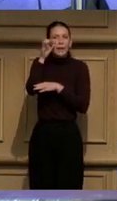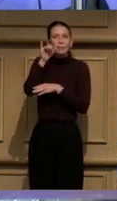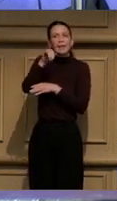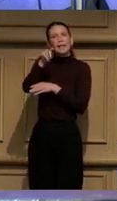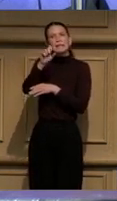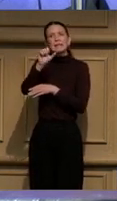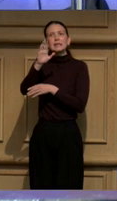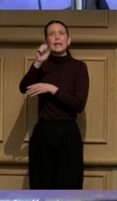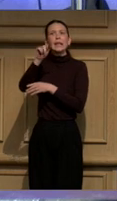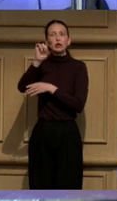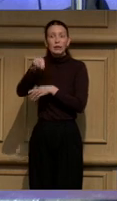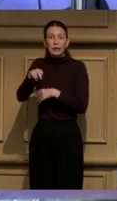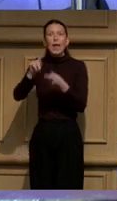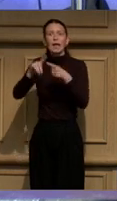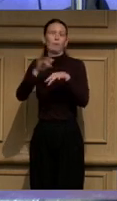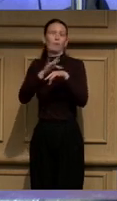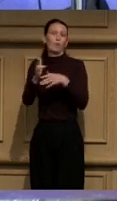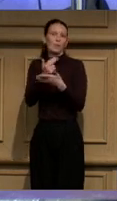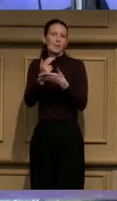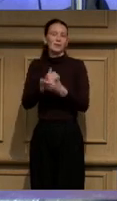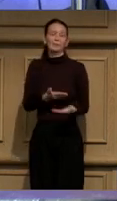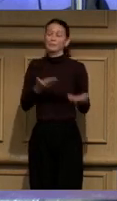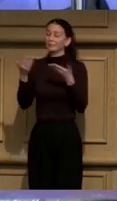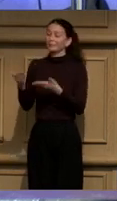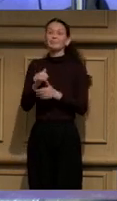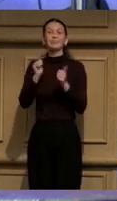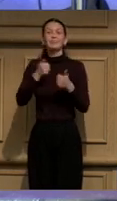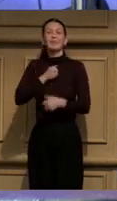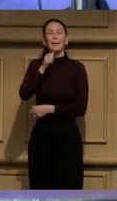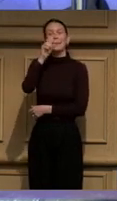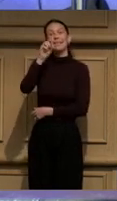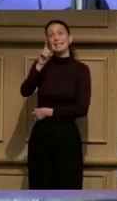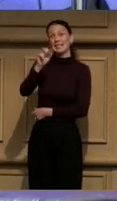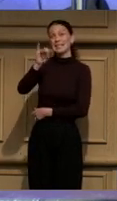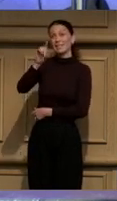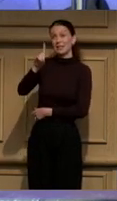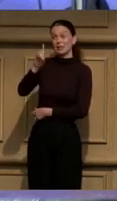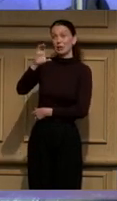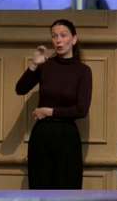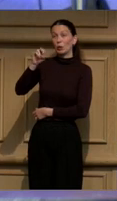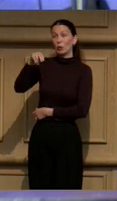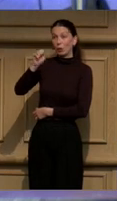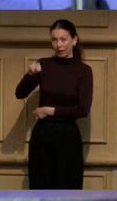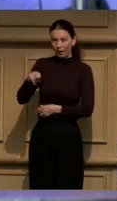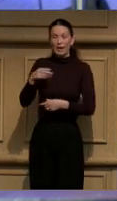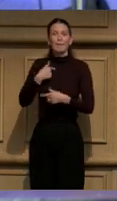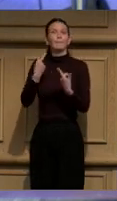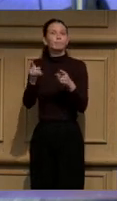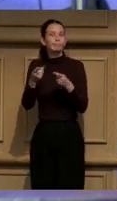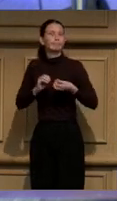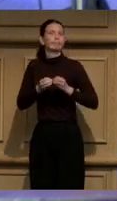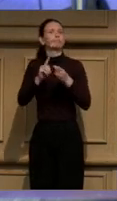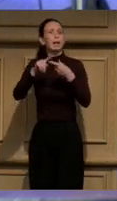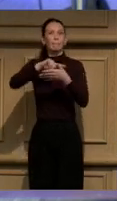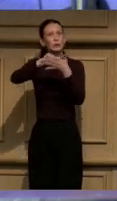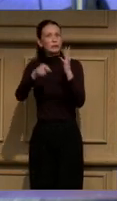So. Yeah. Hi, I'm David Coonan. I'm a composer, and I also, I guess, a multidisciplinary